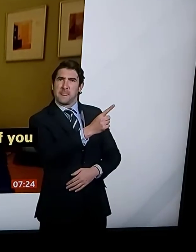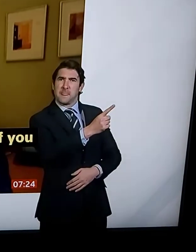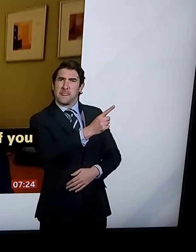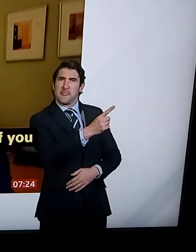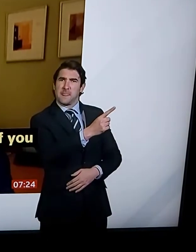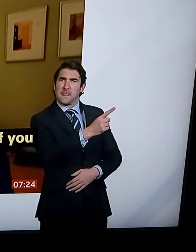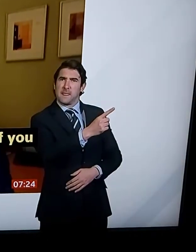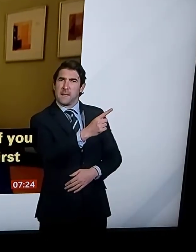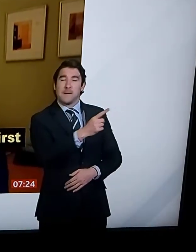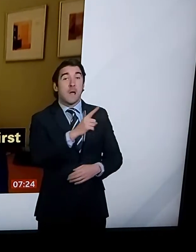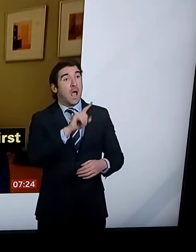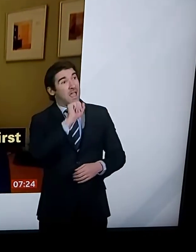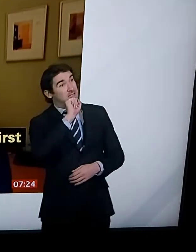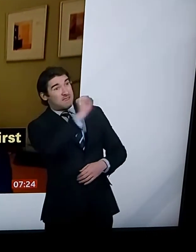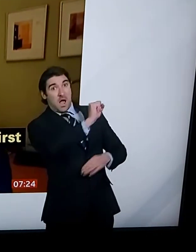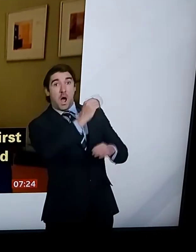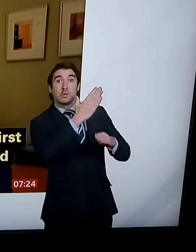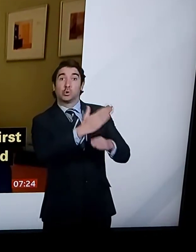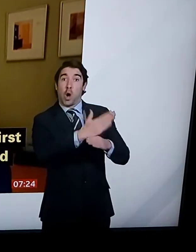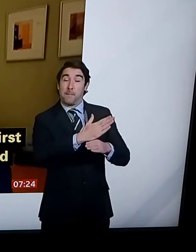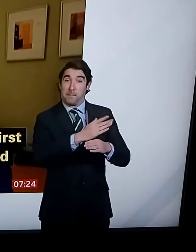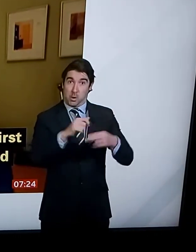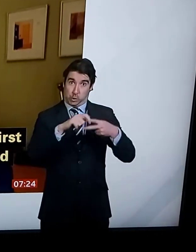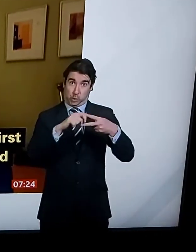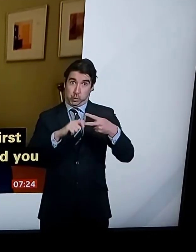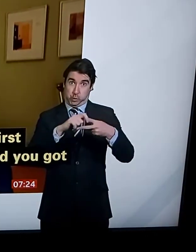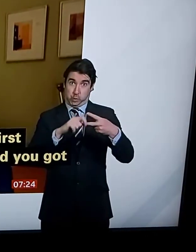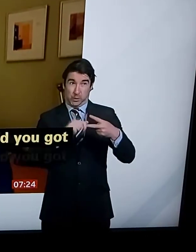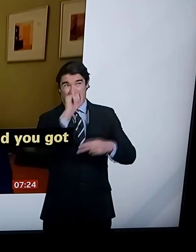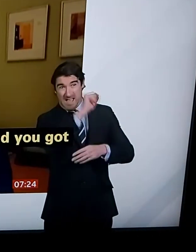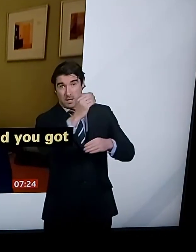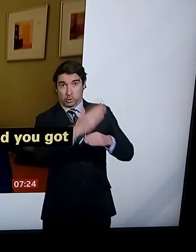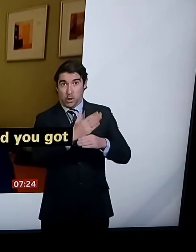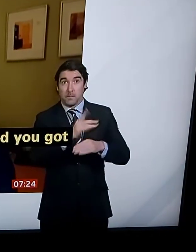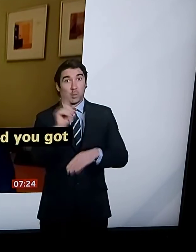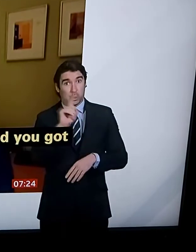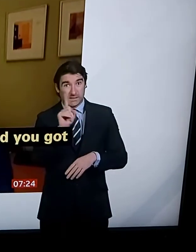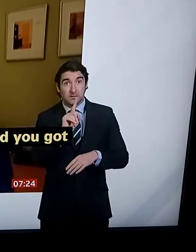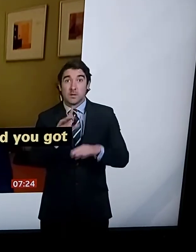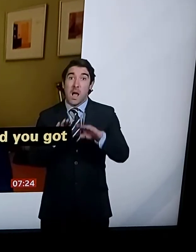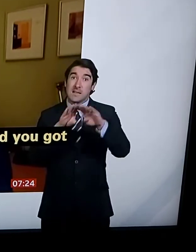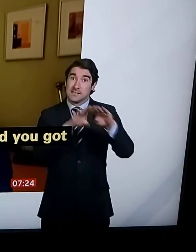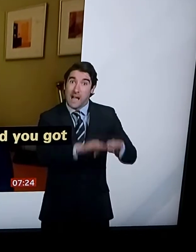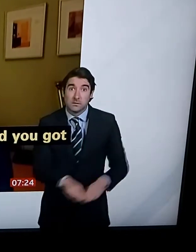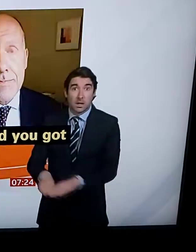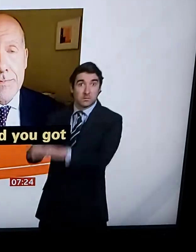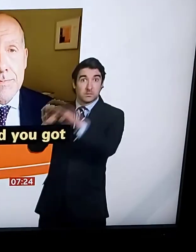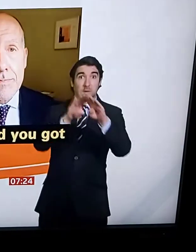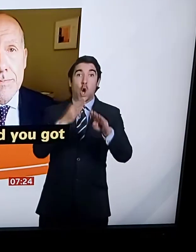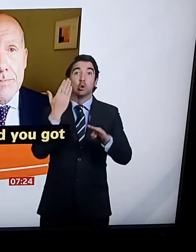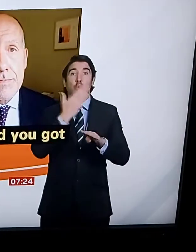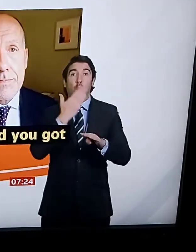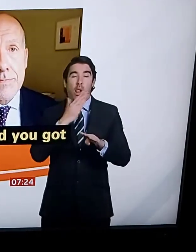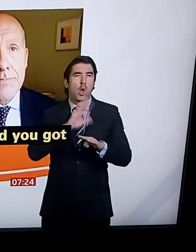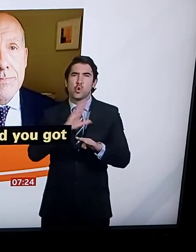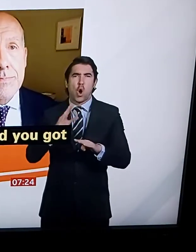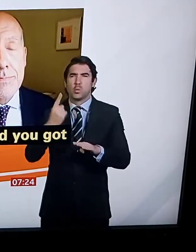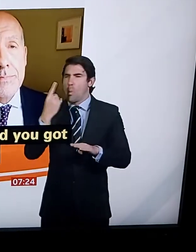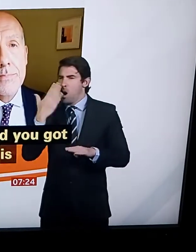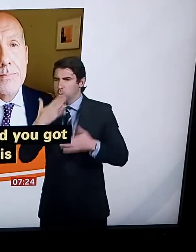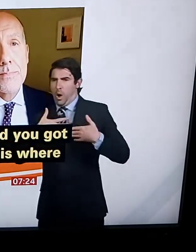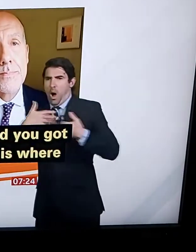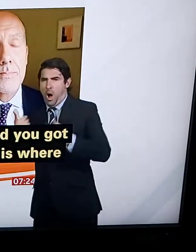and across schools and across years. And that's the thing where OfQual has not been able to deliver this week. And so from those emails and